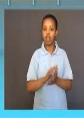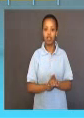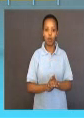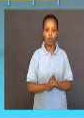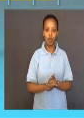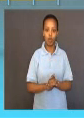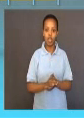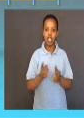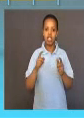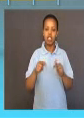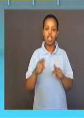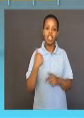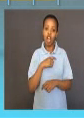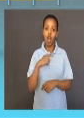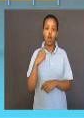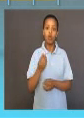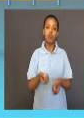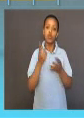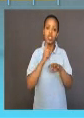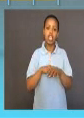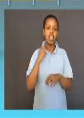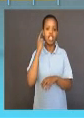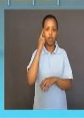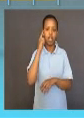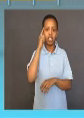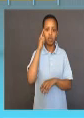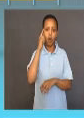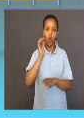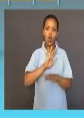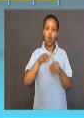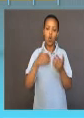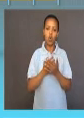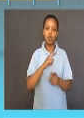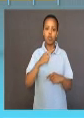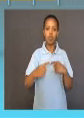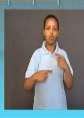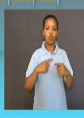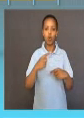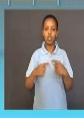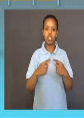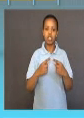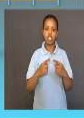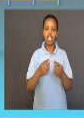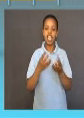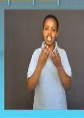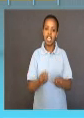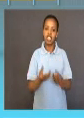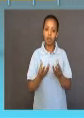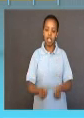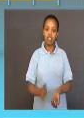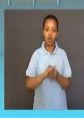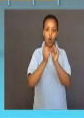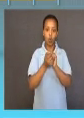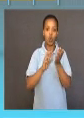We usually think of the whole process of evolution